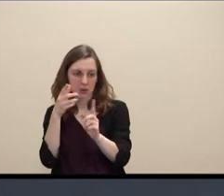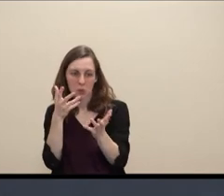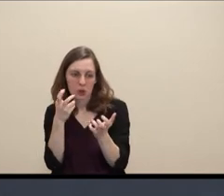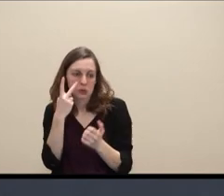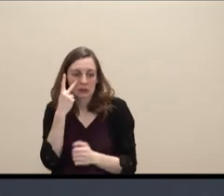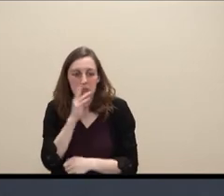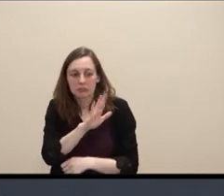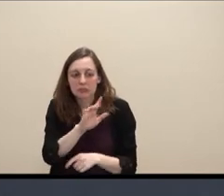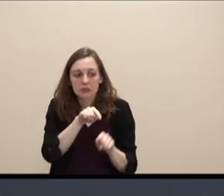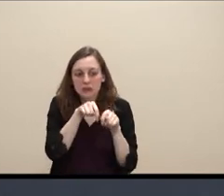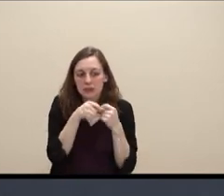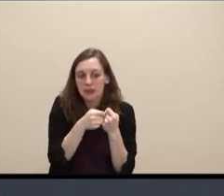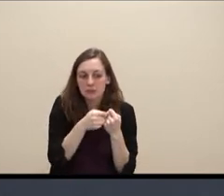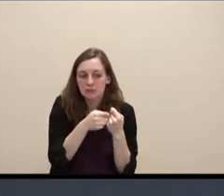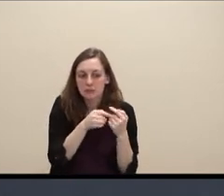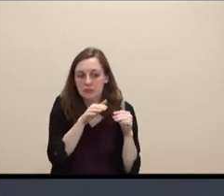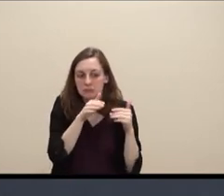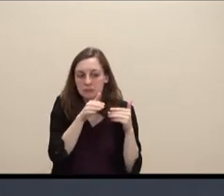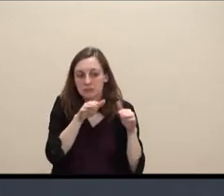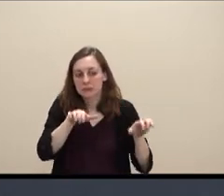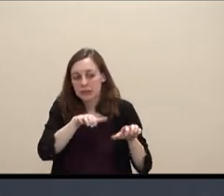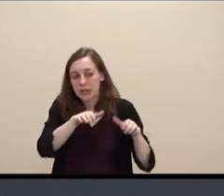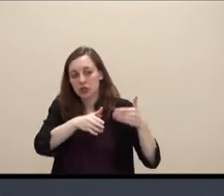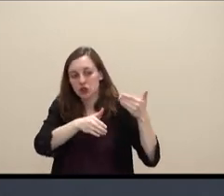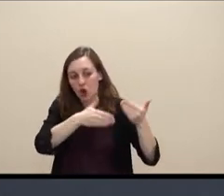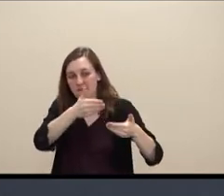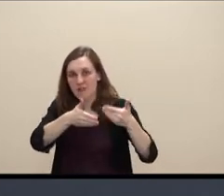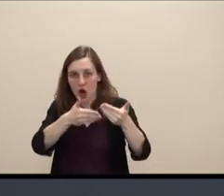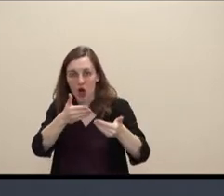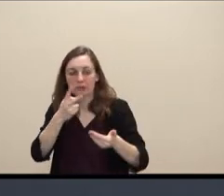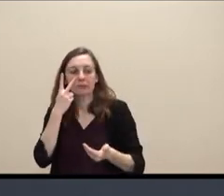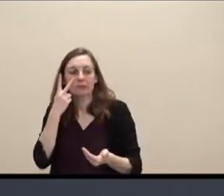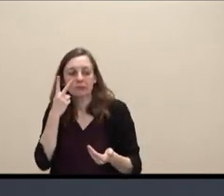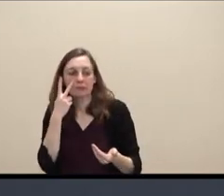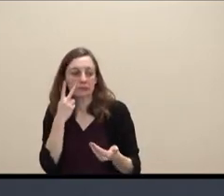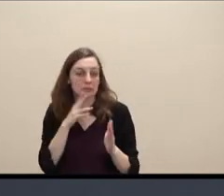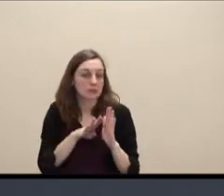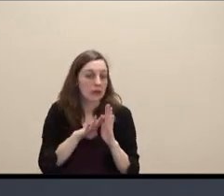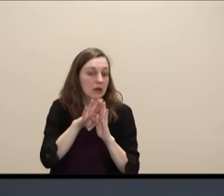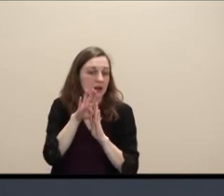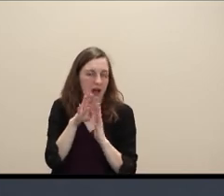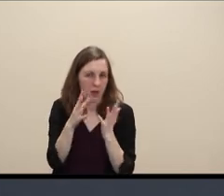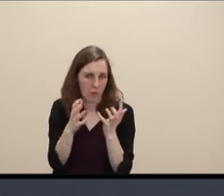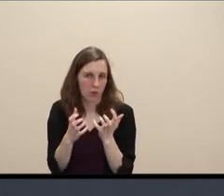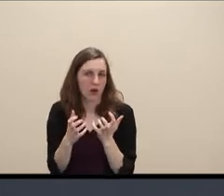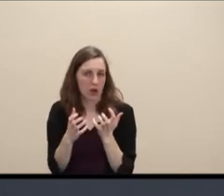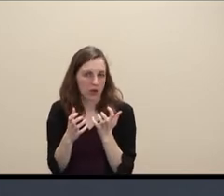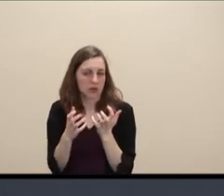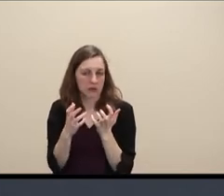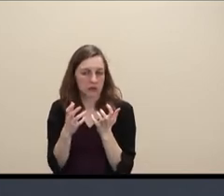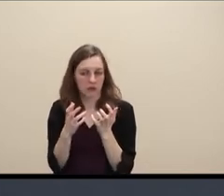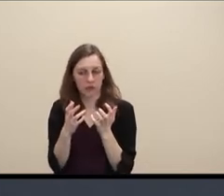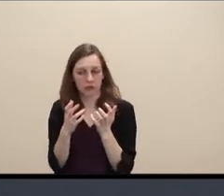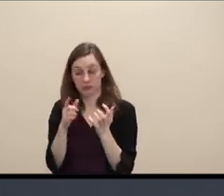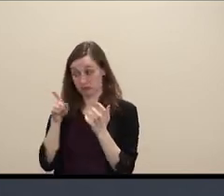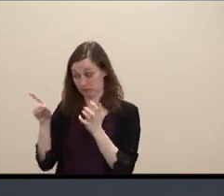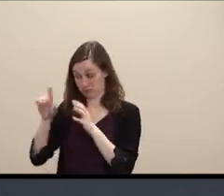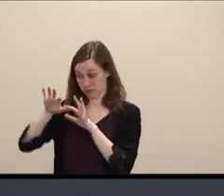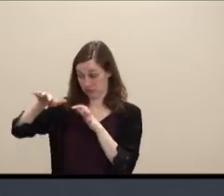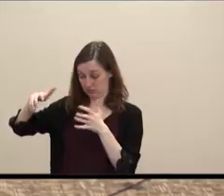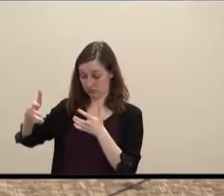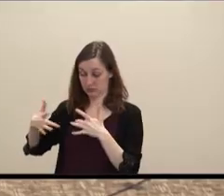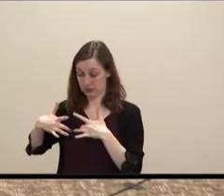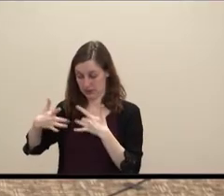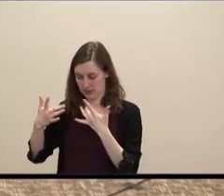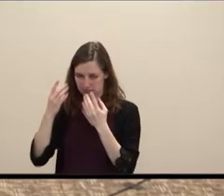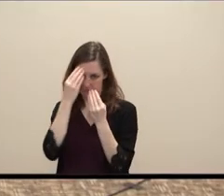have done so far, and where we're headed, so we can get a full picture for you of the work that's being done.